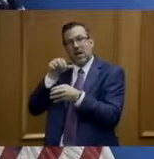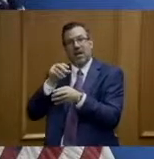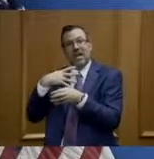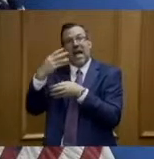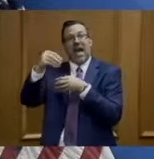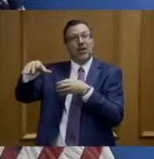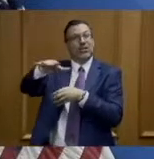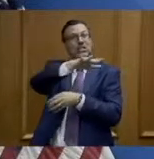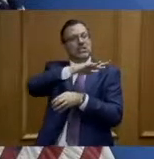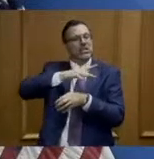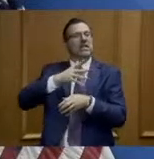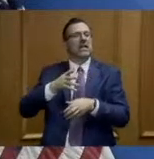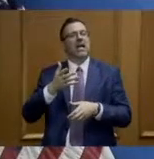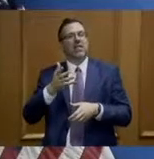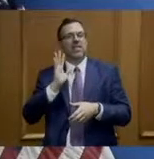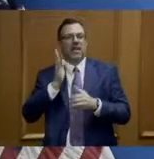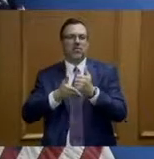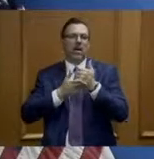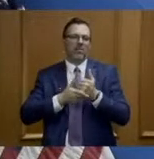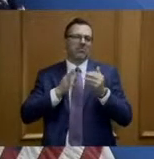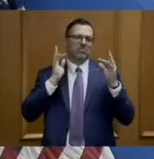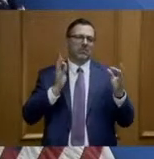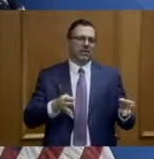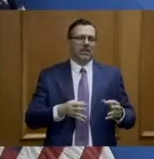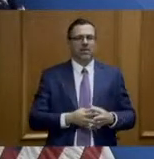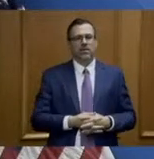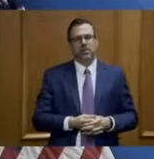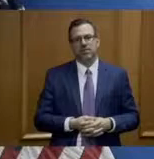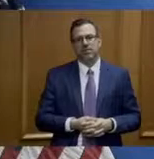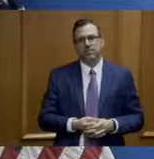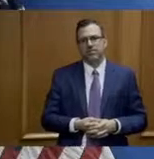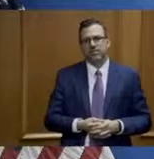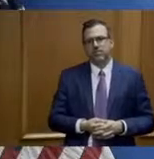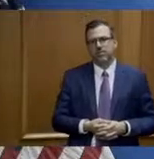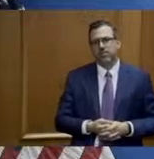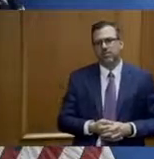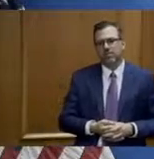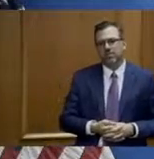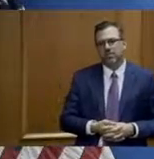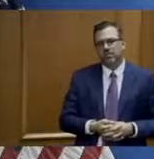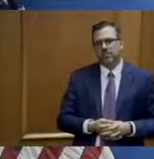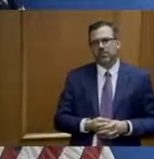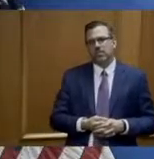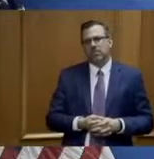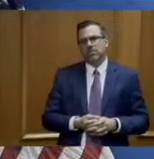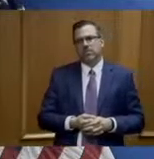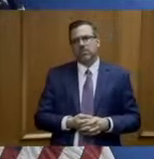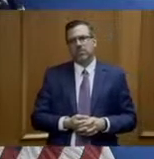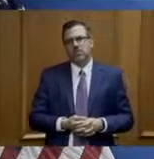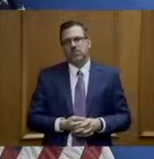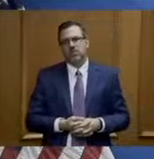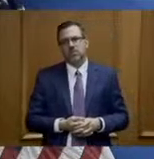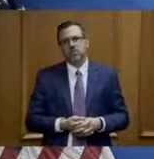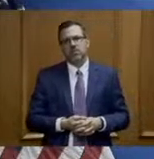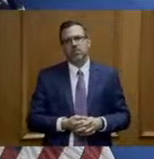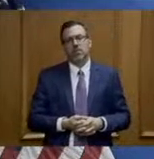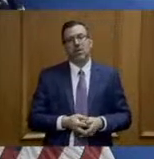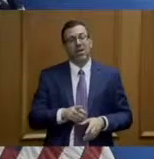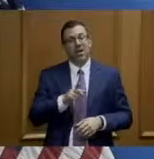Well, why aren't we looking at how these first phases of reopening are affecting these metrics before making these additional